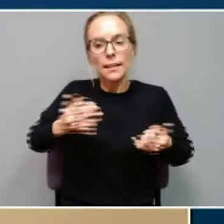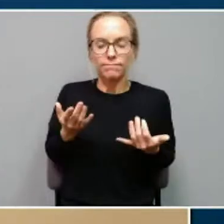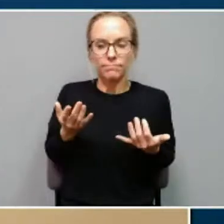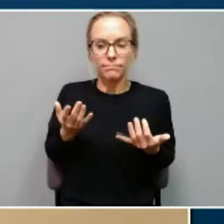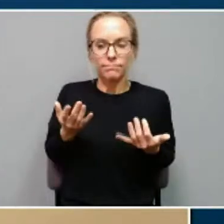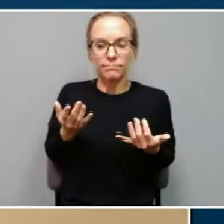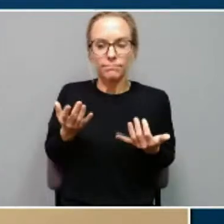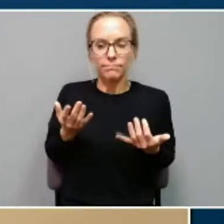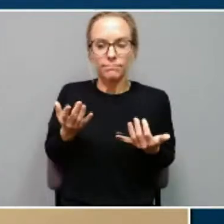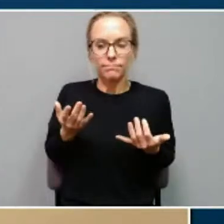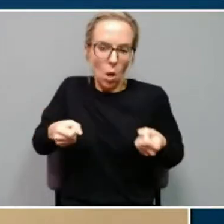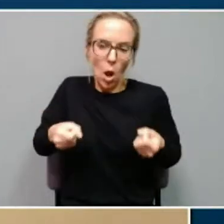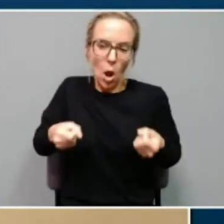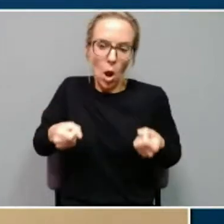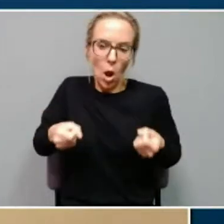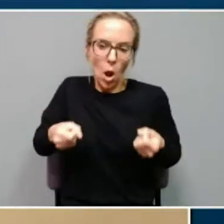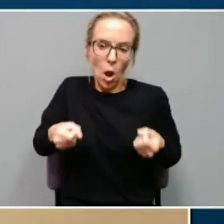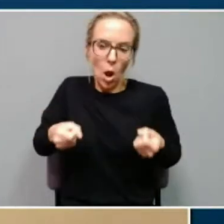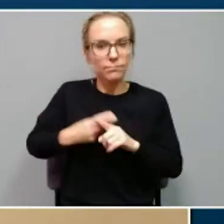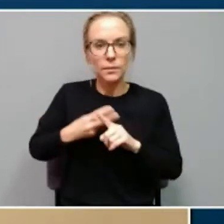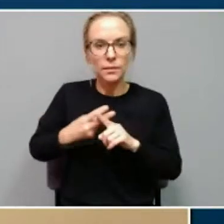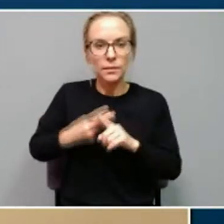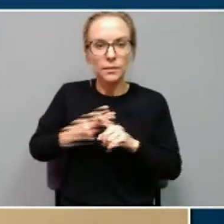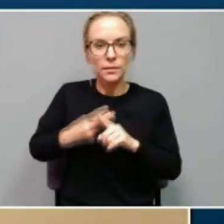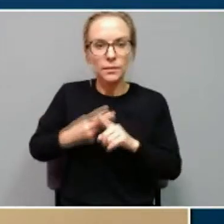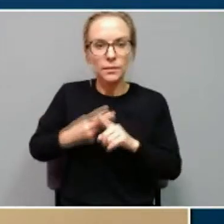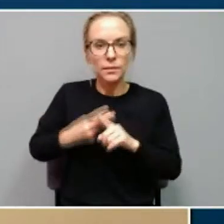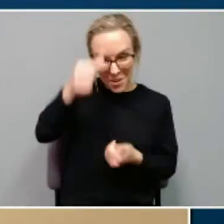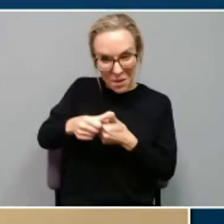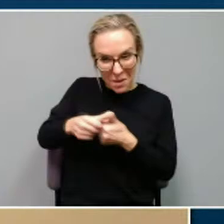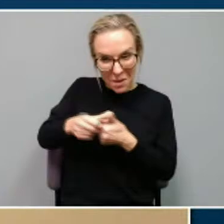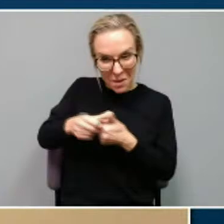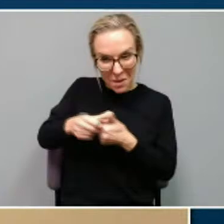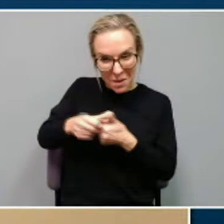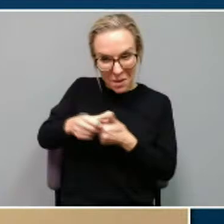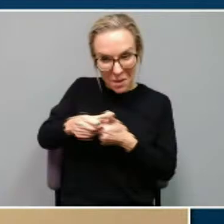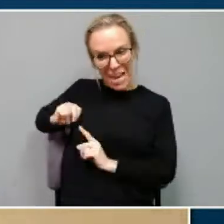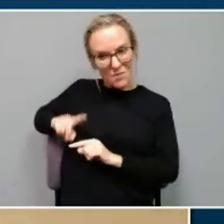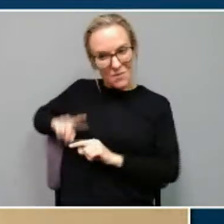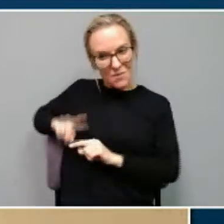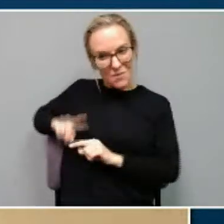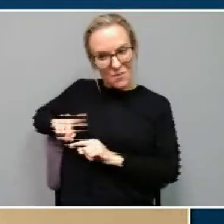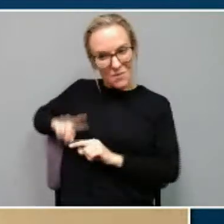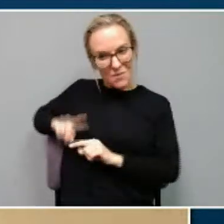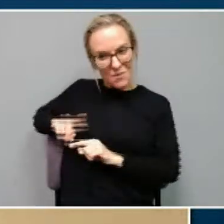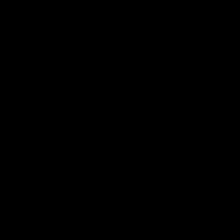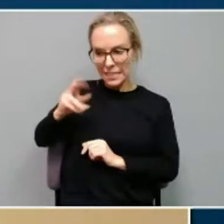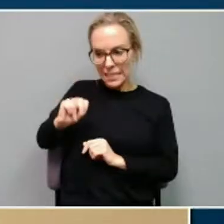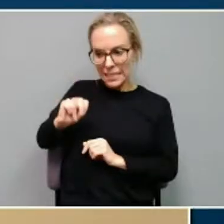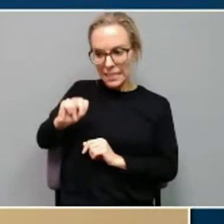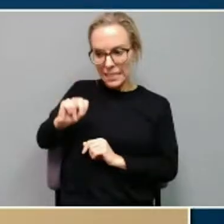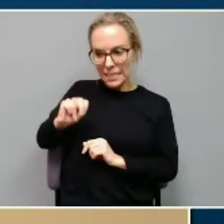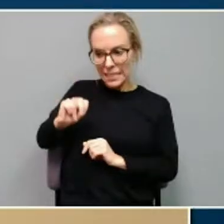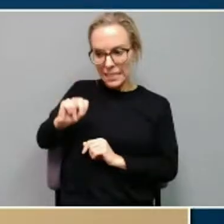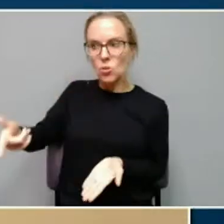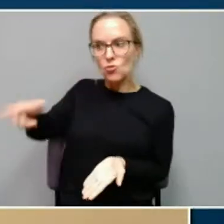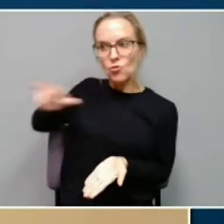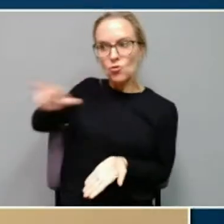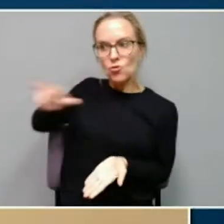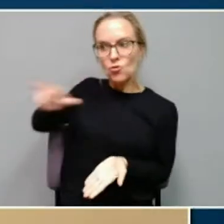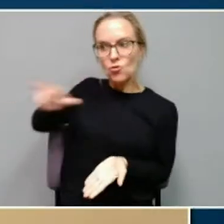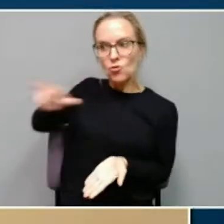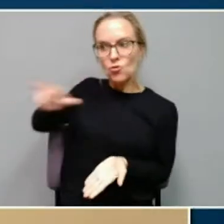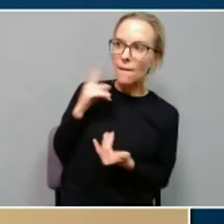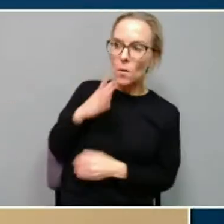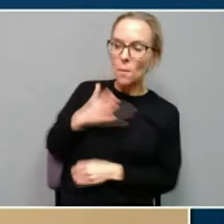But I was diagnosed in January. Things were different. In January, I was waiting my turn for the